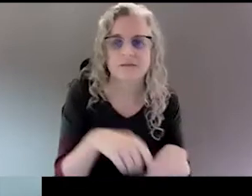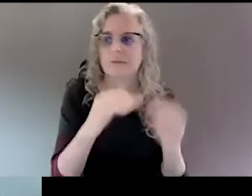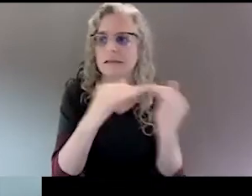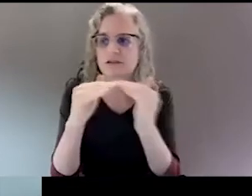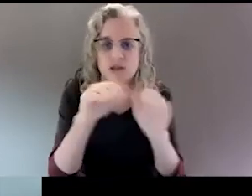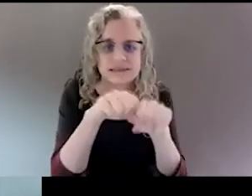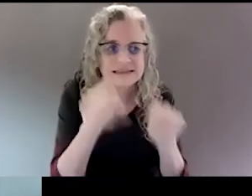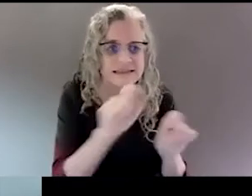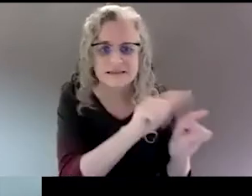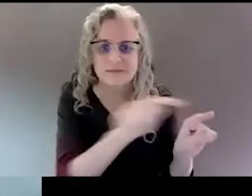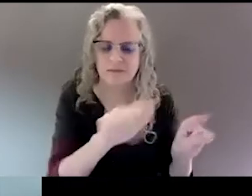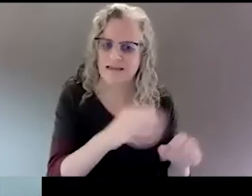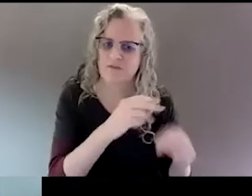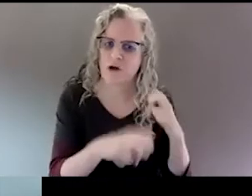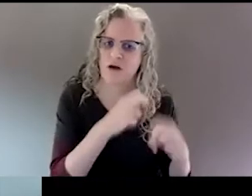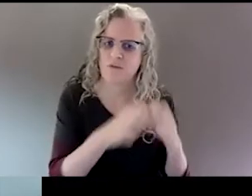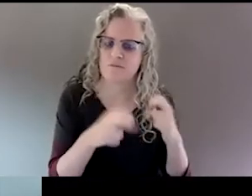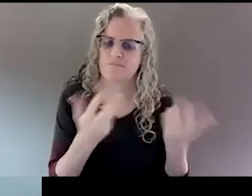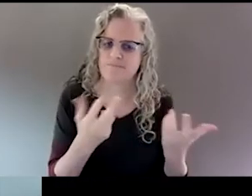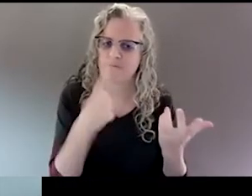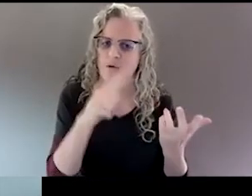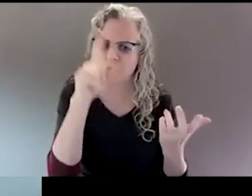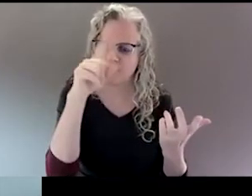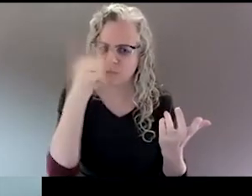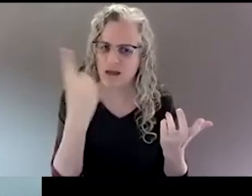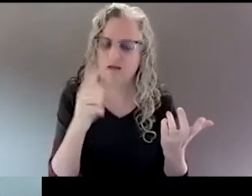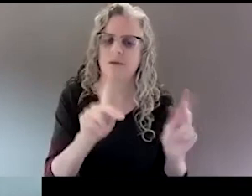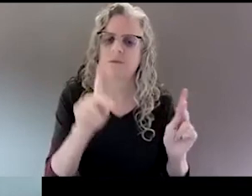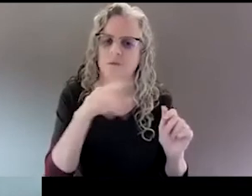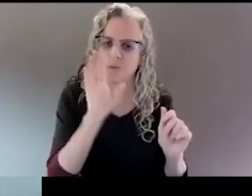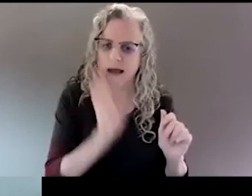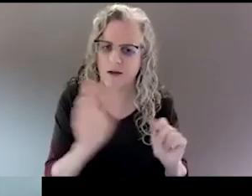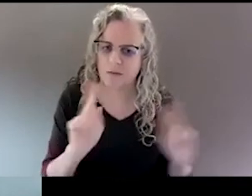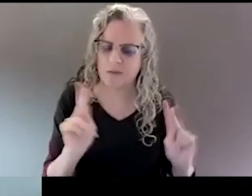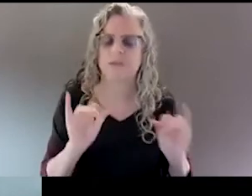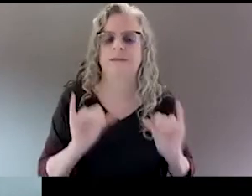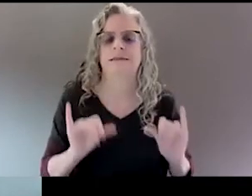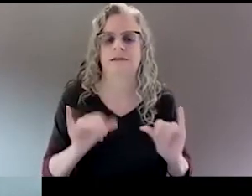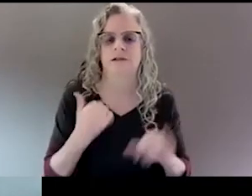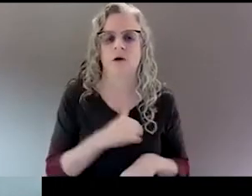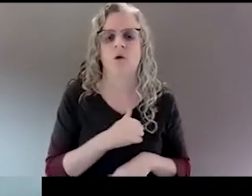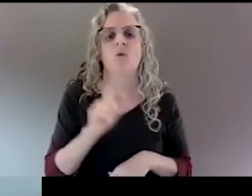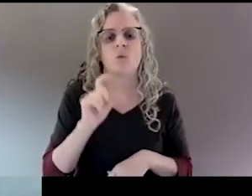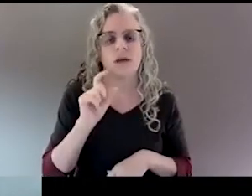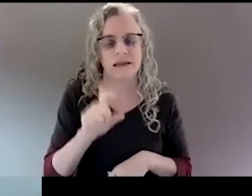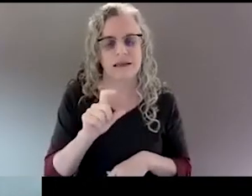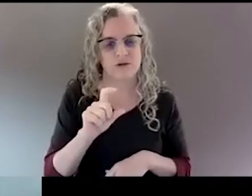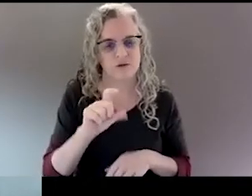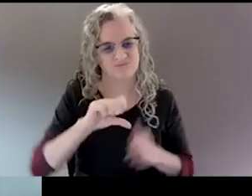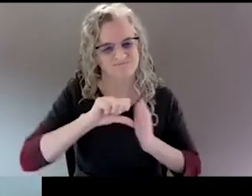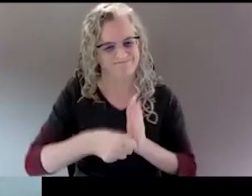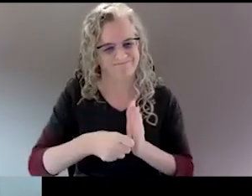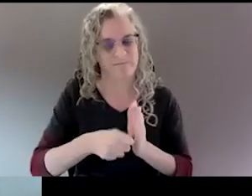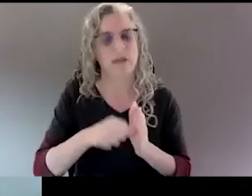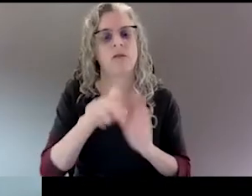most impacted, we need to elevate those principles of disability justice, inculcate that into the work that we're